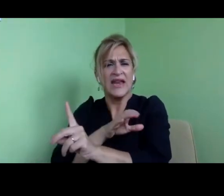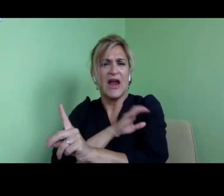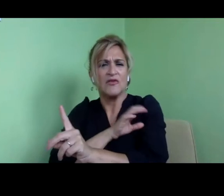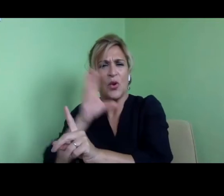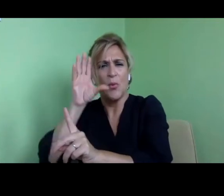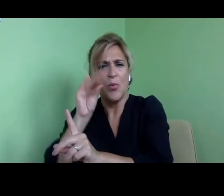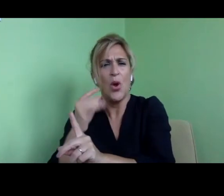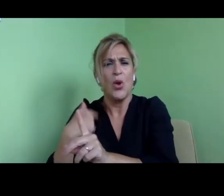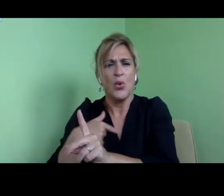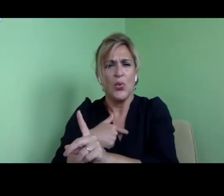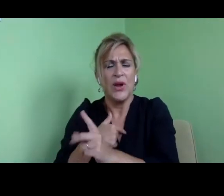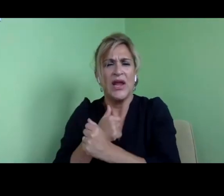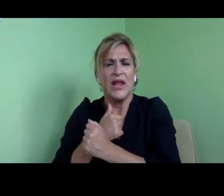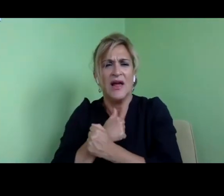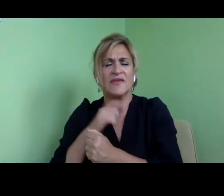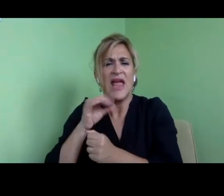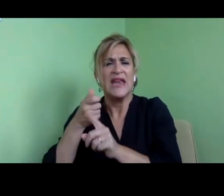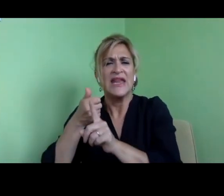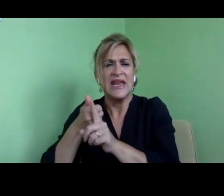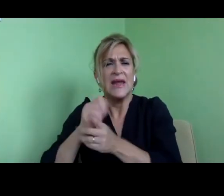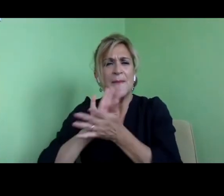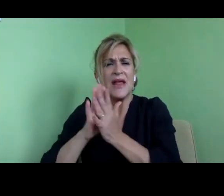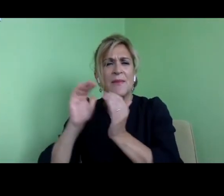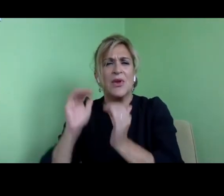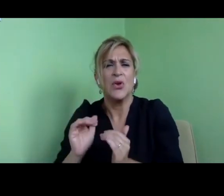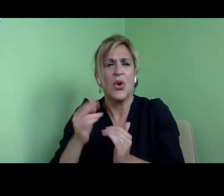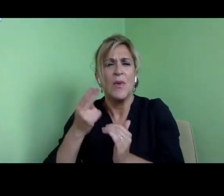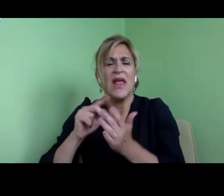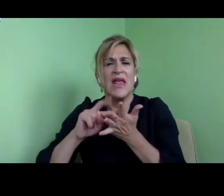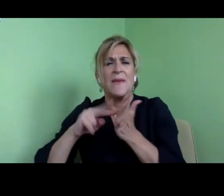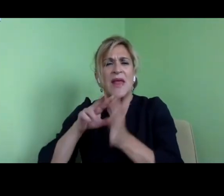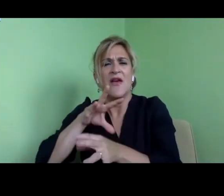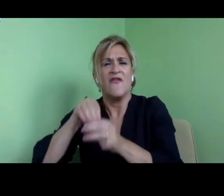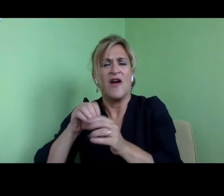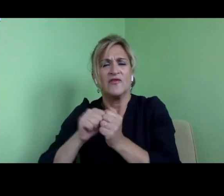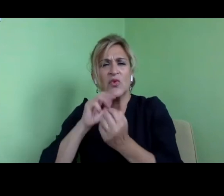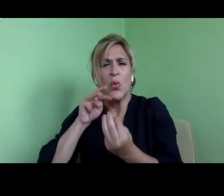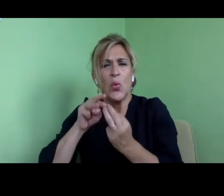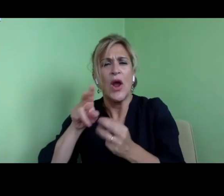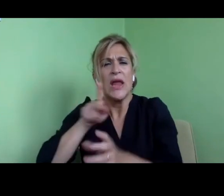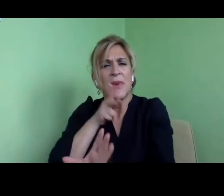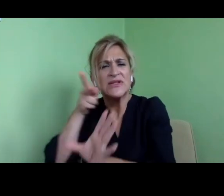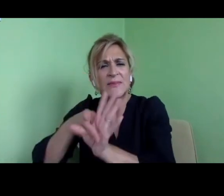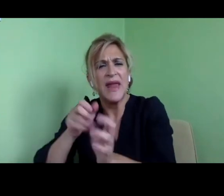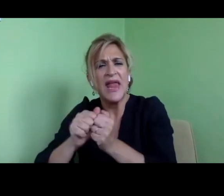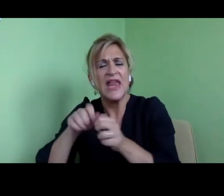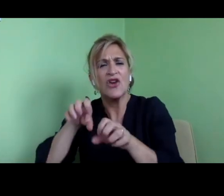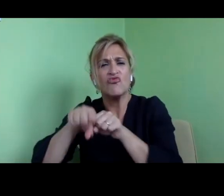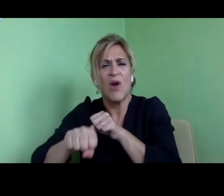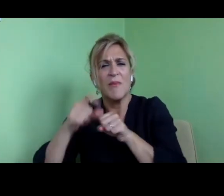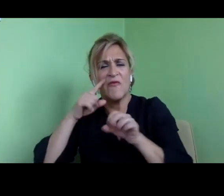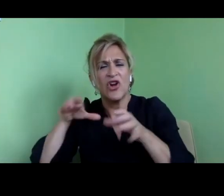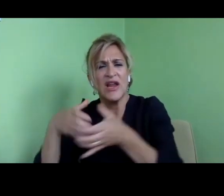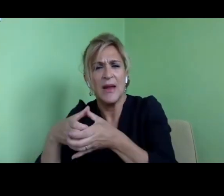dehumanized by war, he participates in a gang rape. There's a story I heard in South Africa after the end of apartheid.